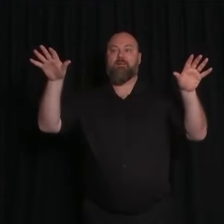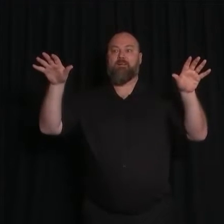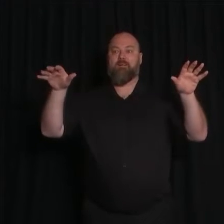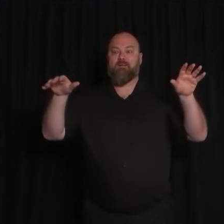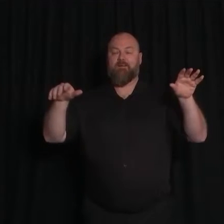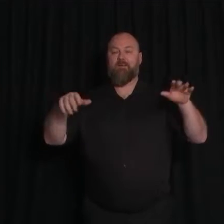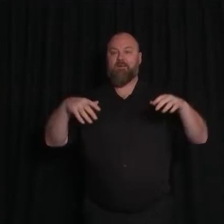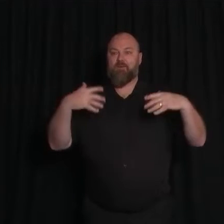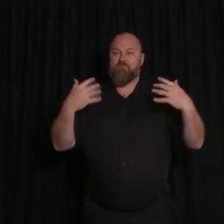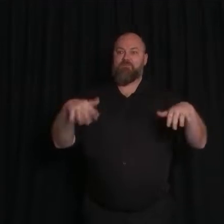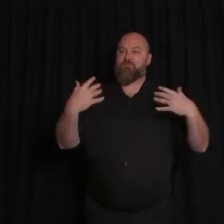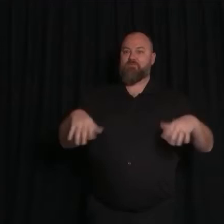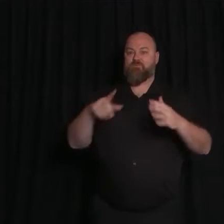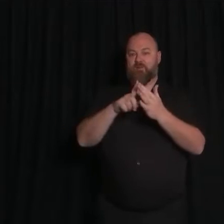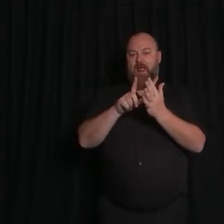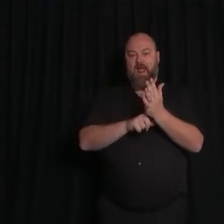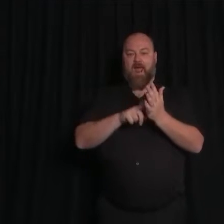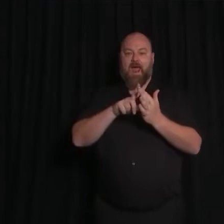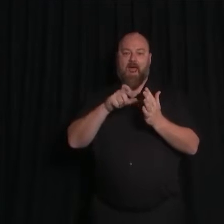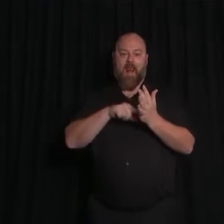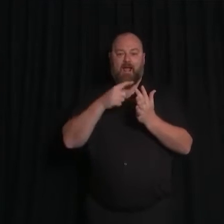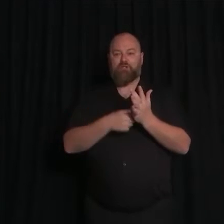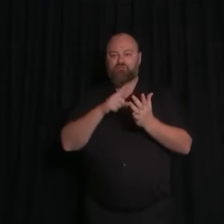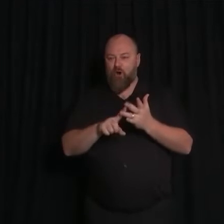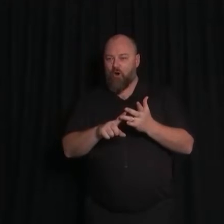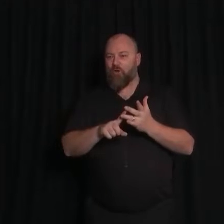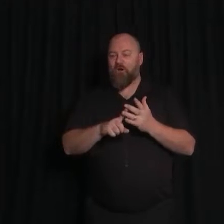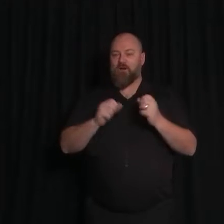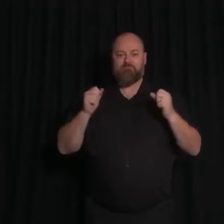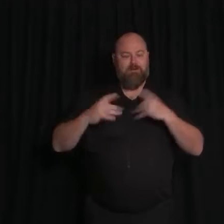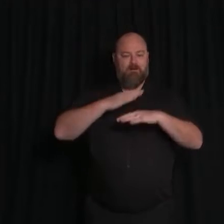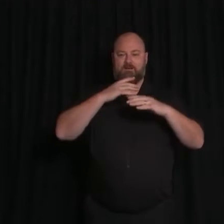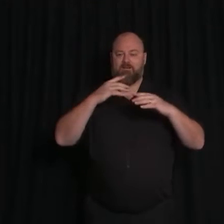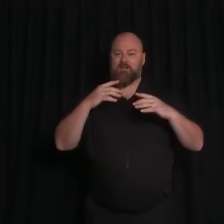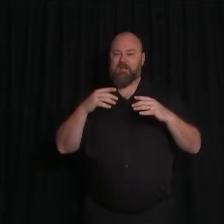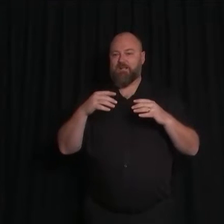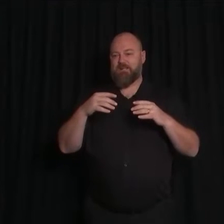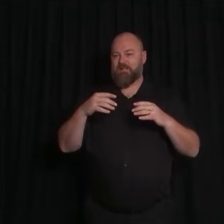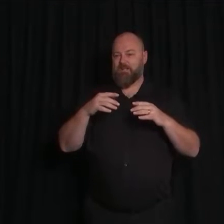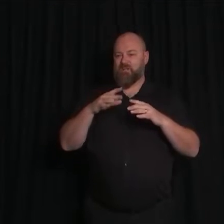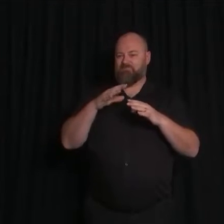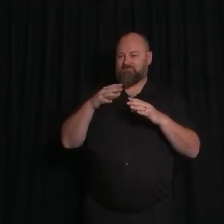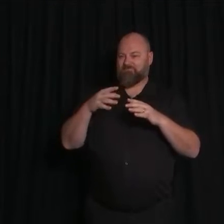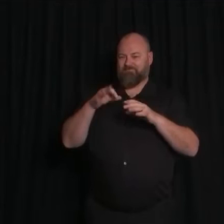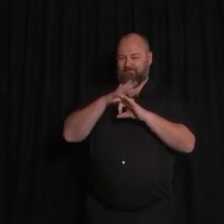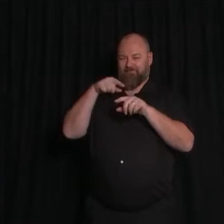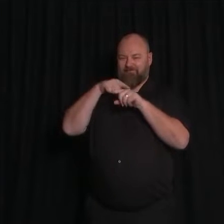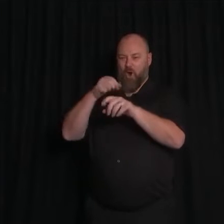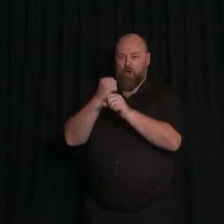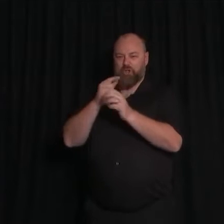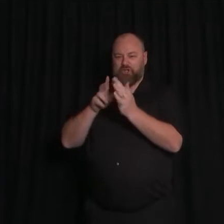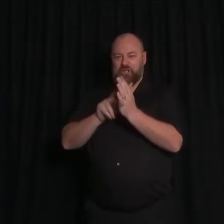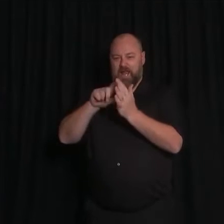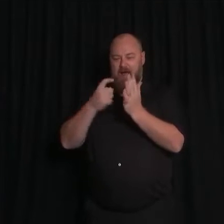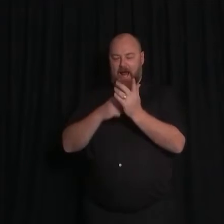explosive electro-clash, gender-bending, sexually powerful music, and it really blew